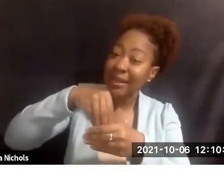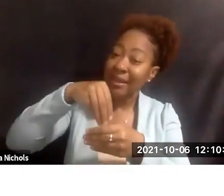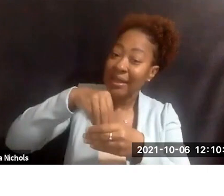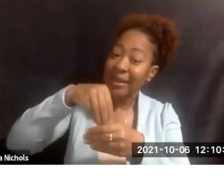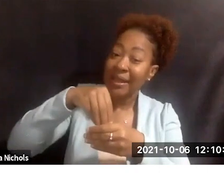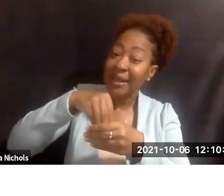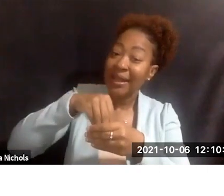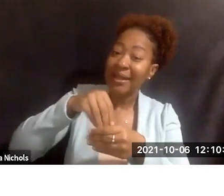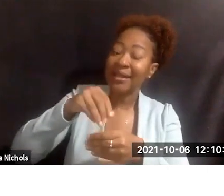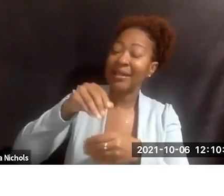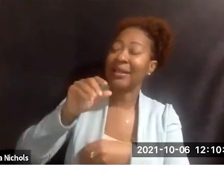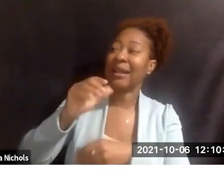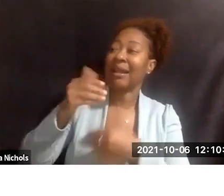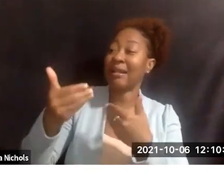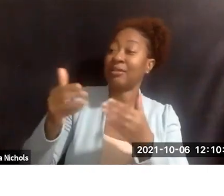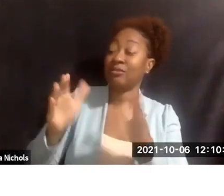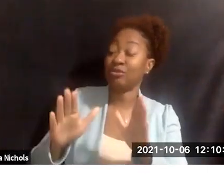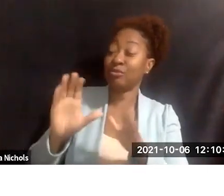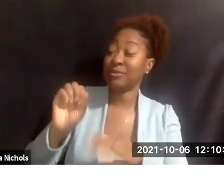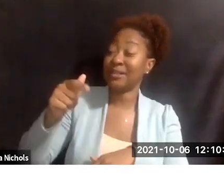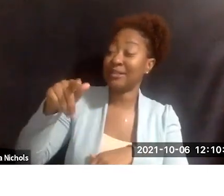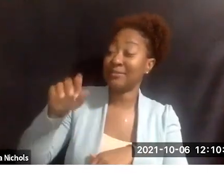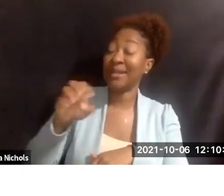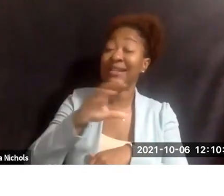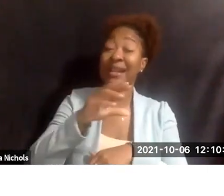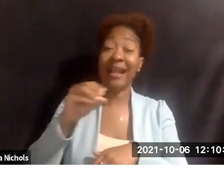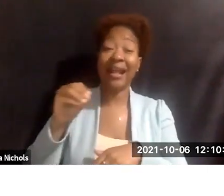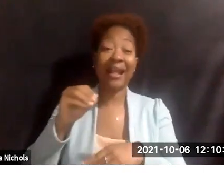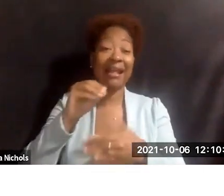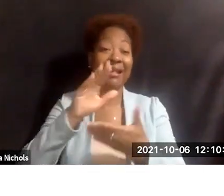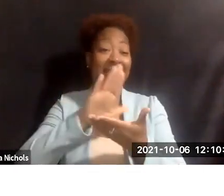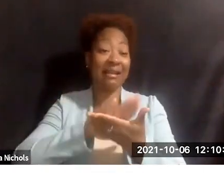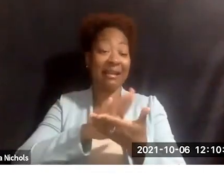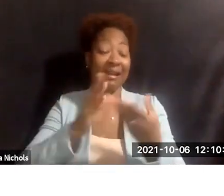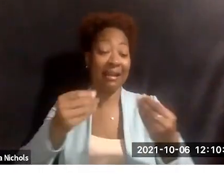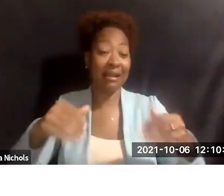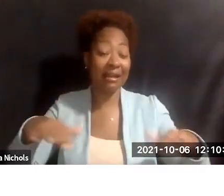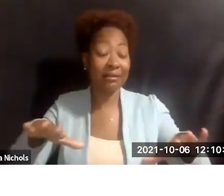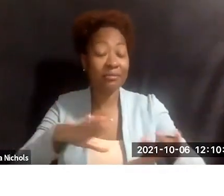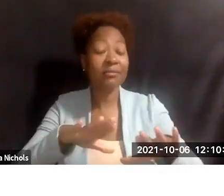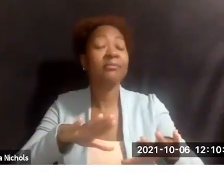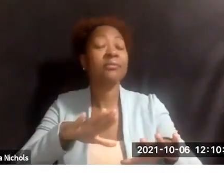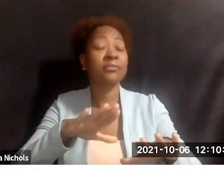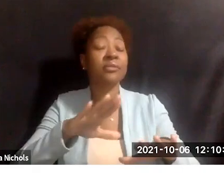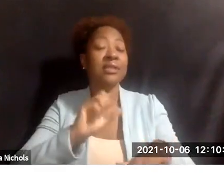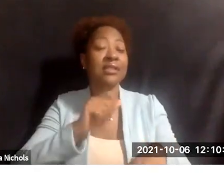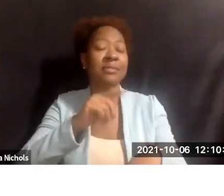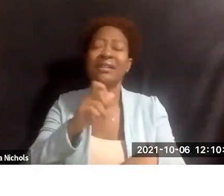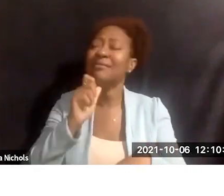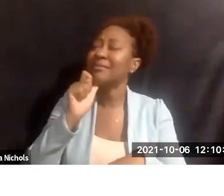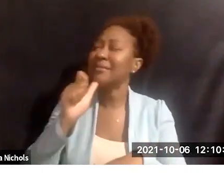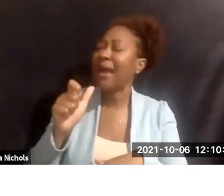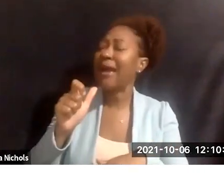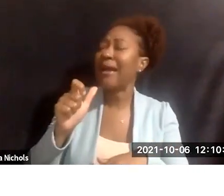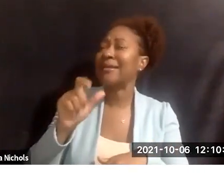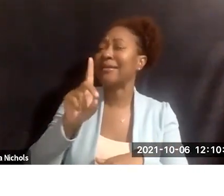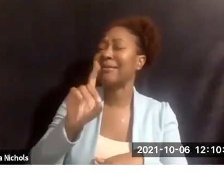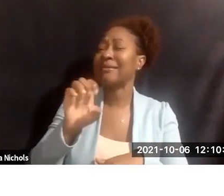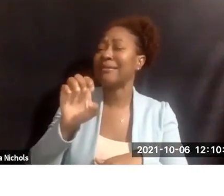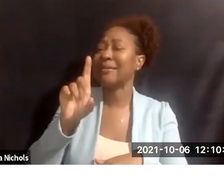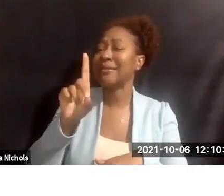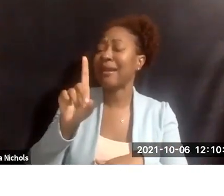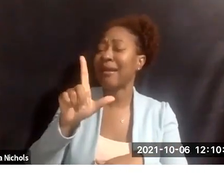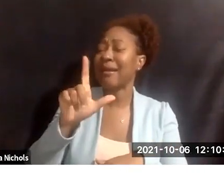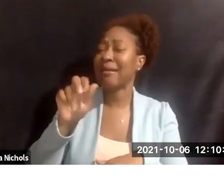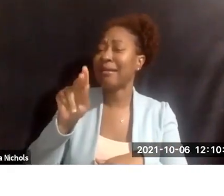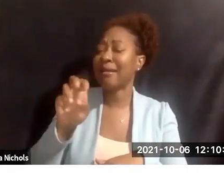classroom space and also campus spaces, not so much about deadlines and test accommodations, and also not so much